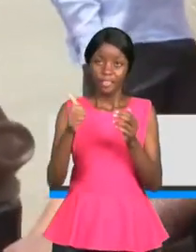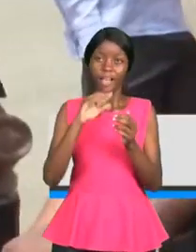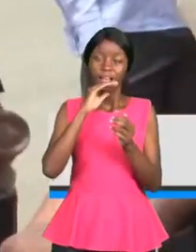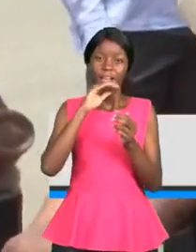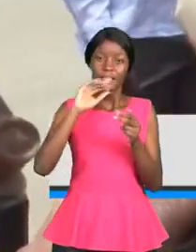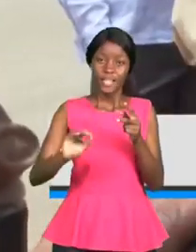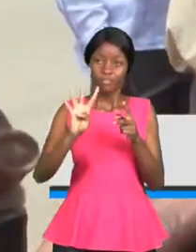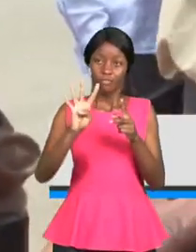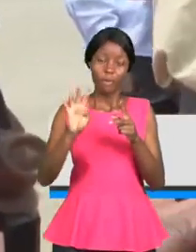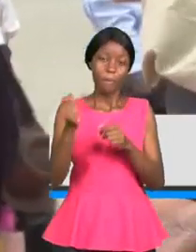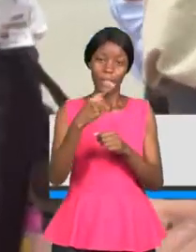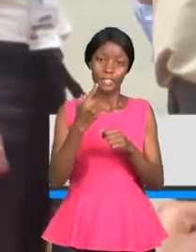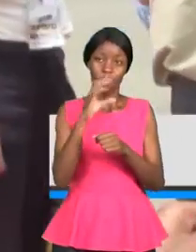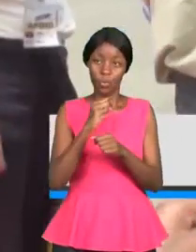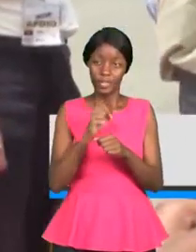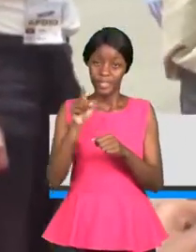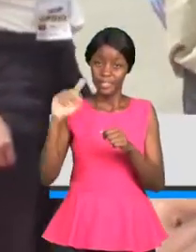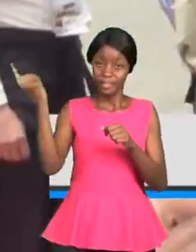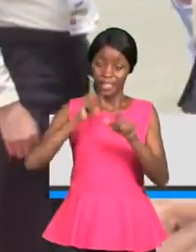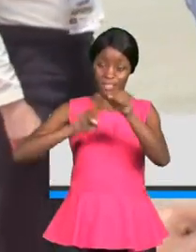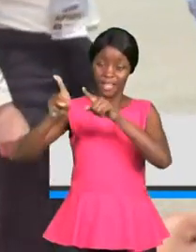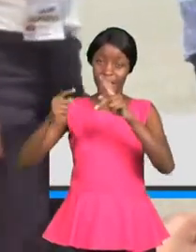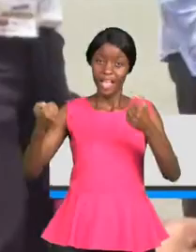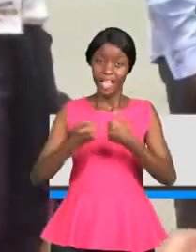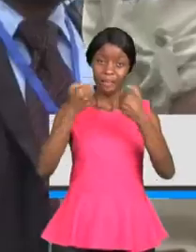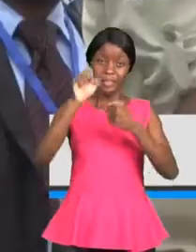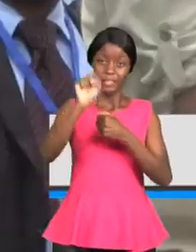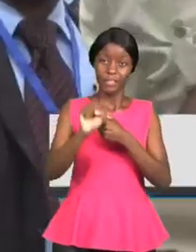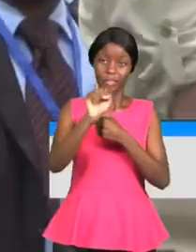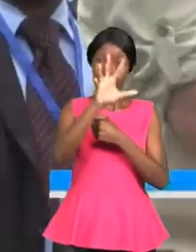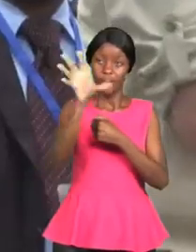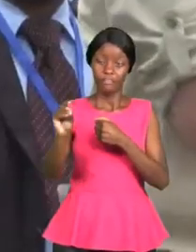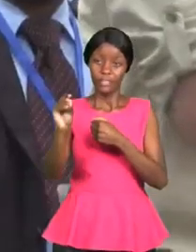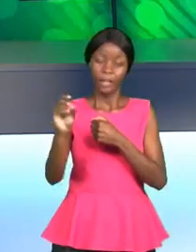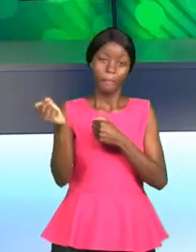tour as a family began in South Africa on Monday on September 23rd.